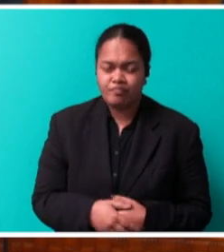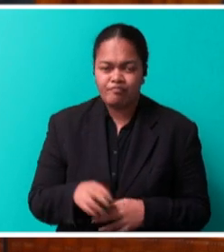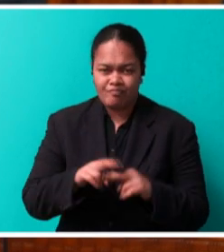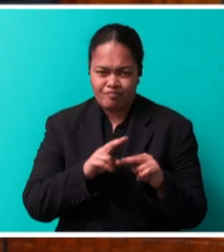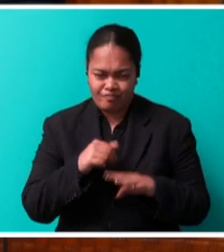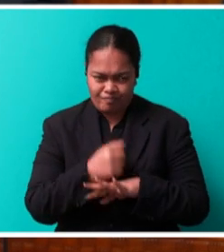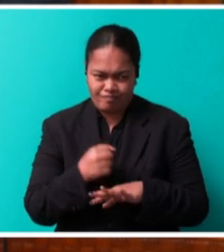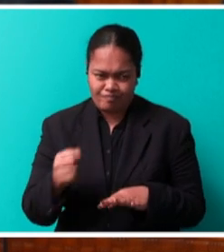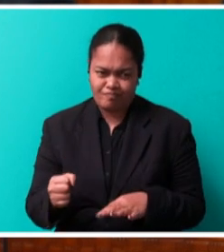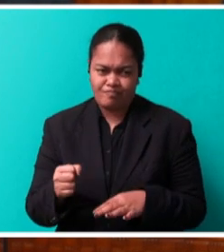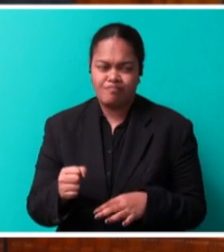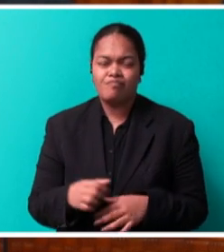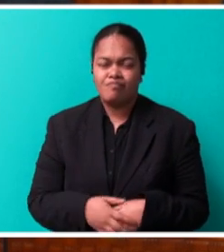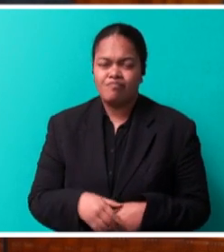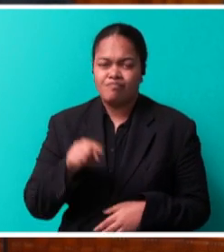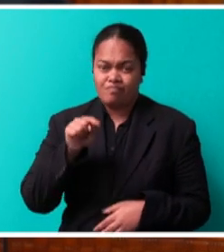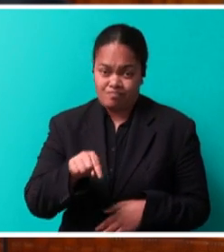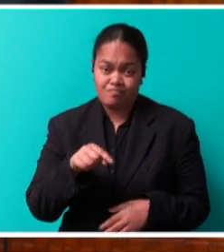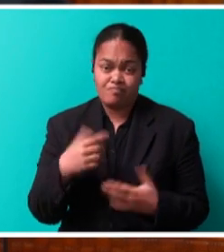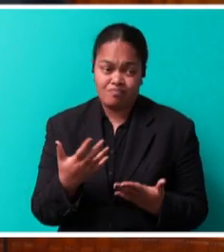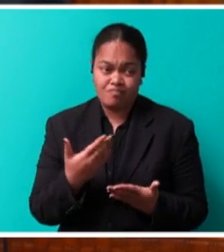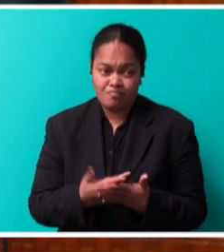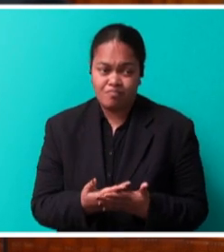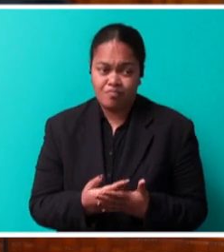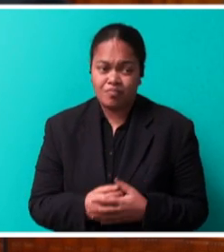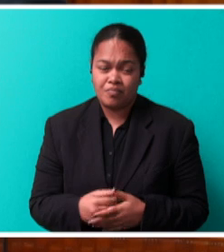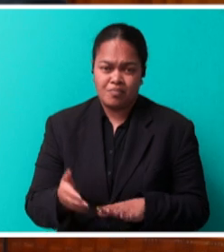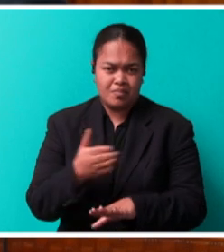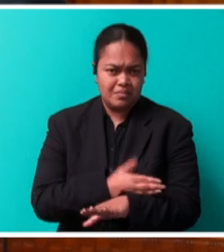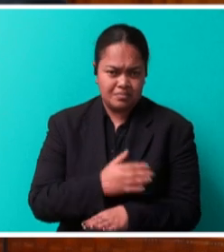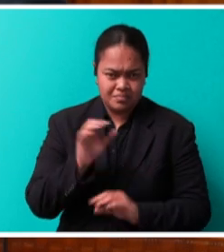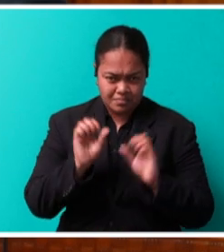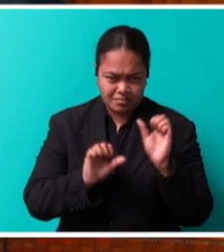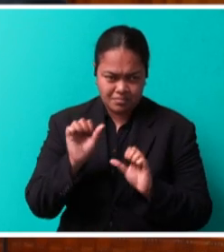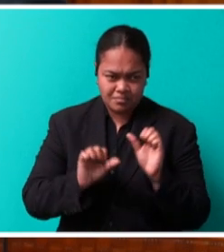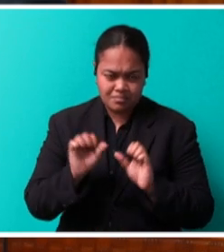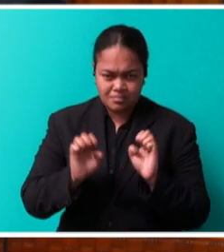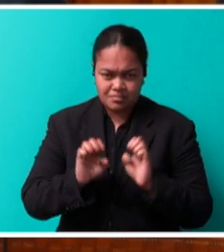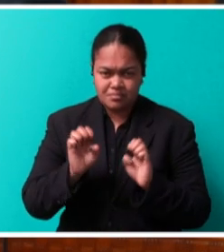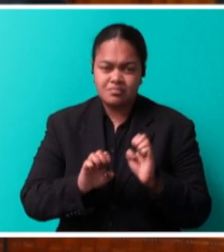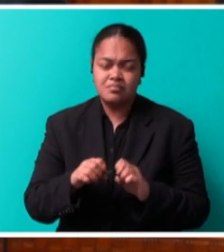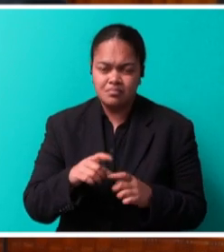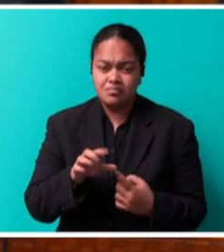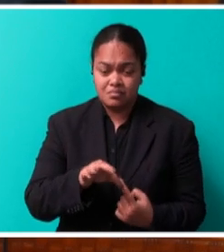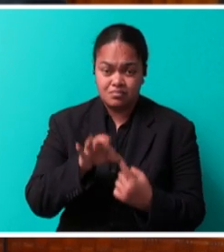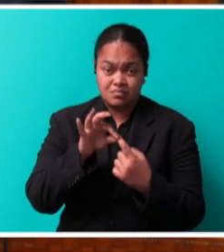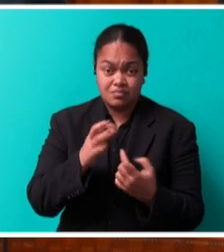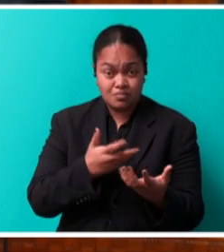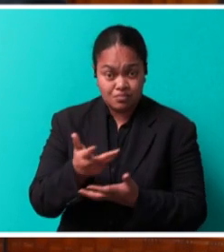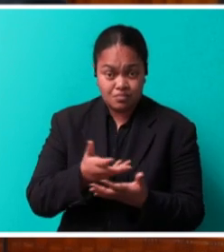tender portal. These bids are currently undergoing preliminary evaluation by the ADB appointed consultants and